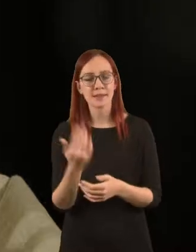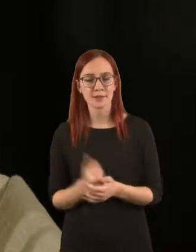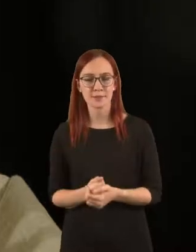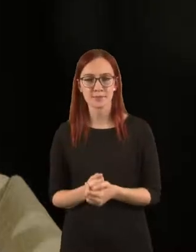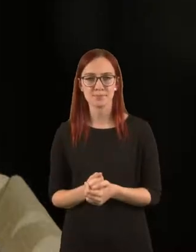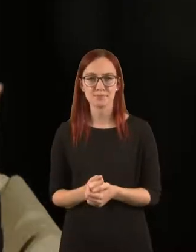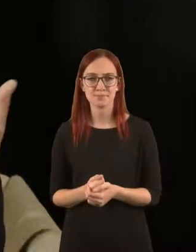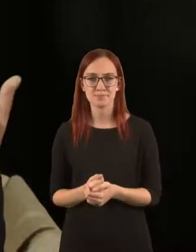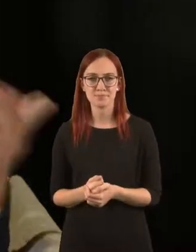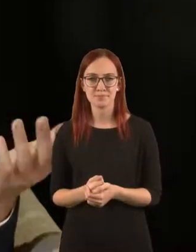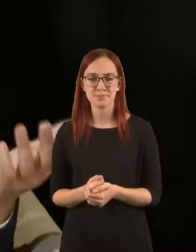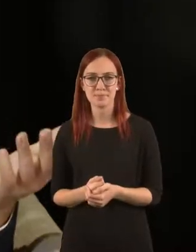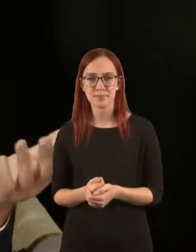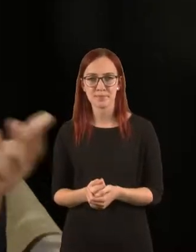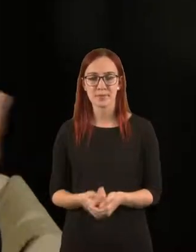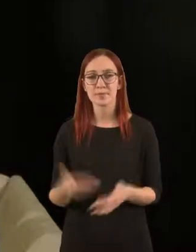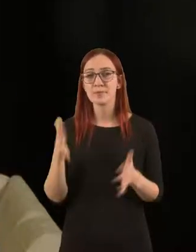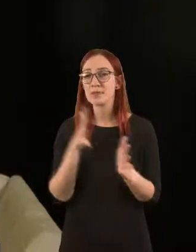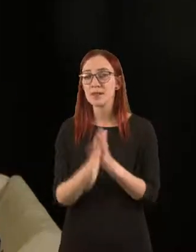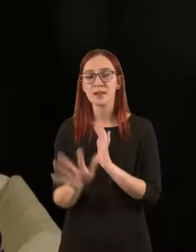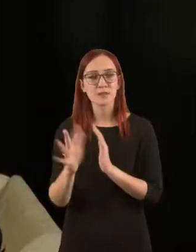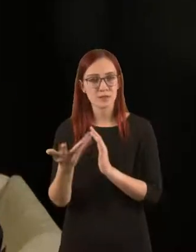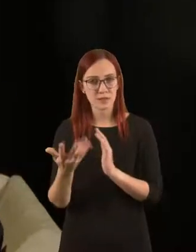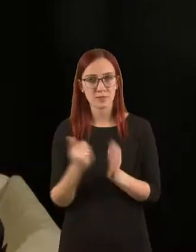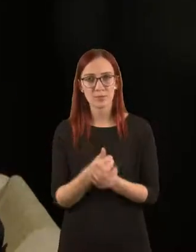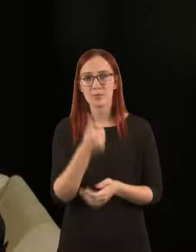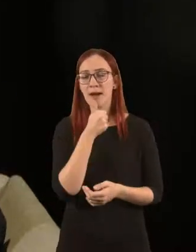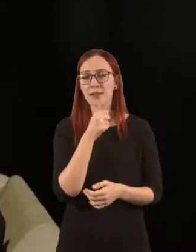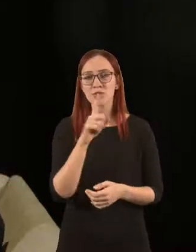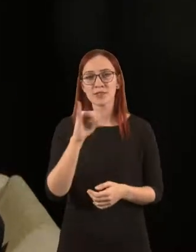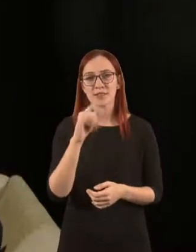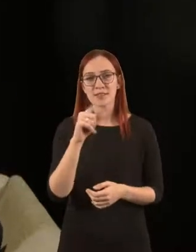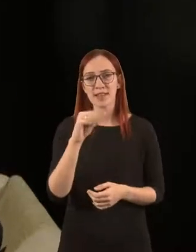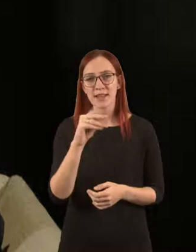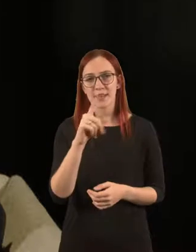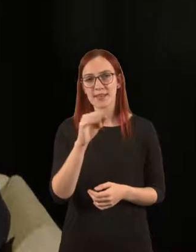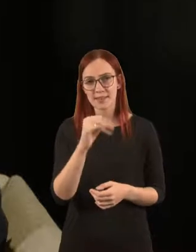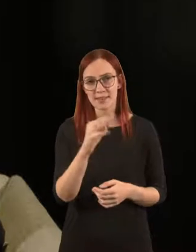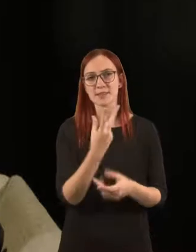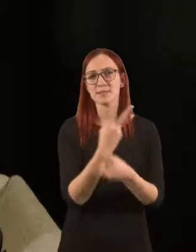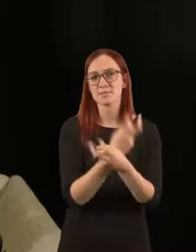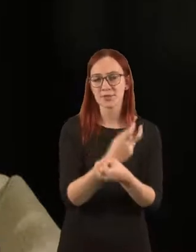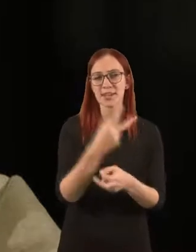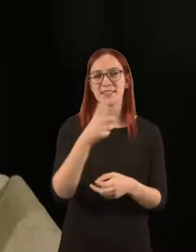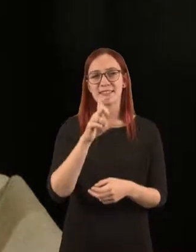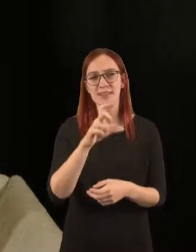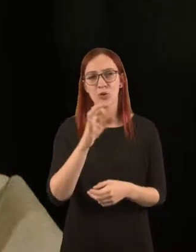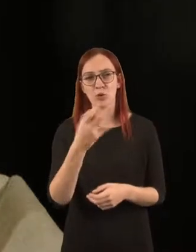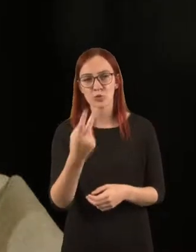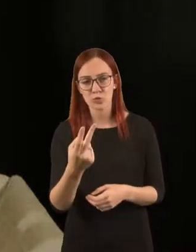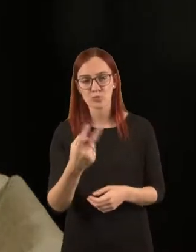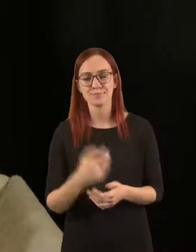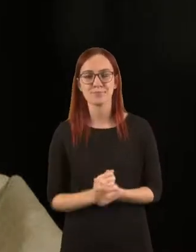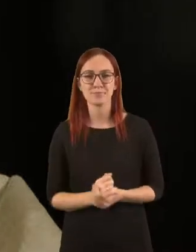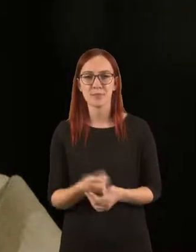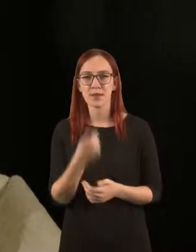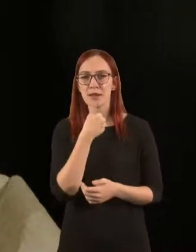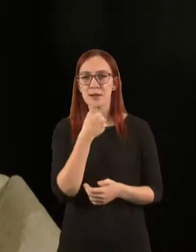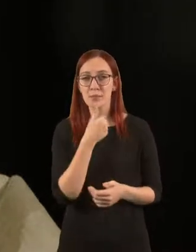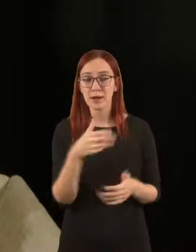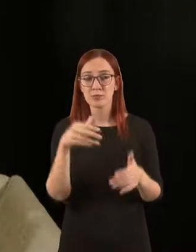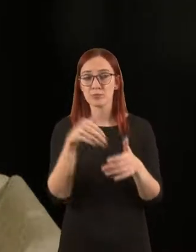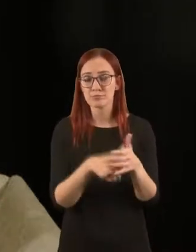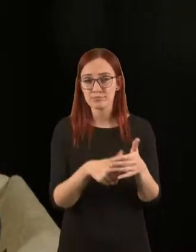And these will be the indicators that will be used to measure the greening of our